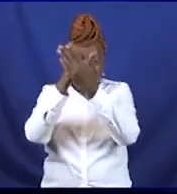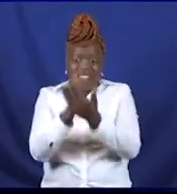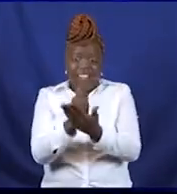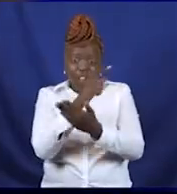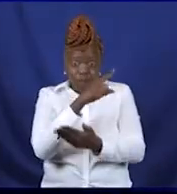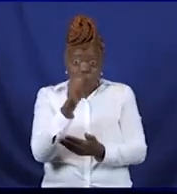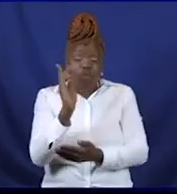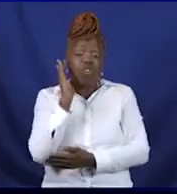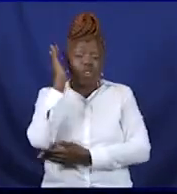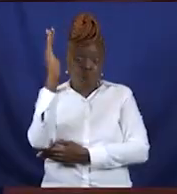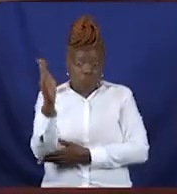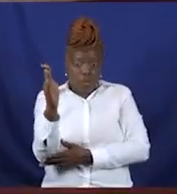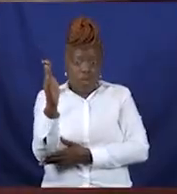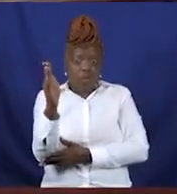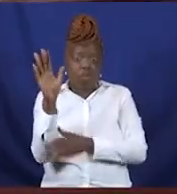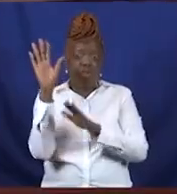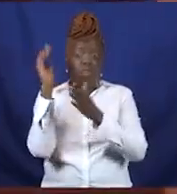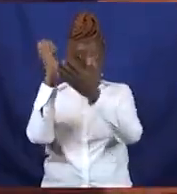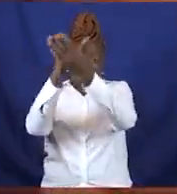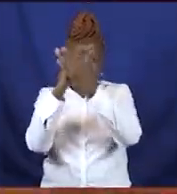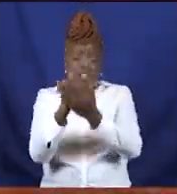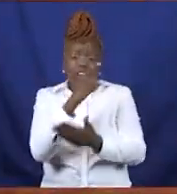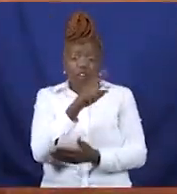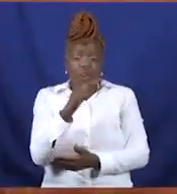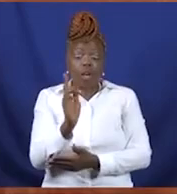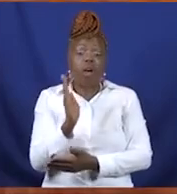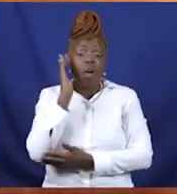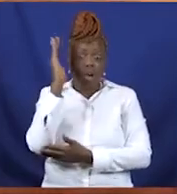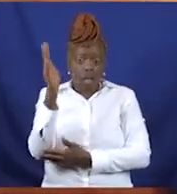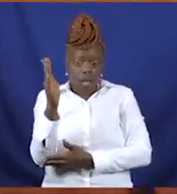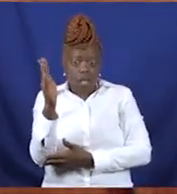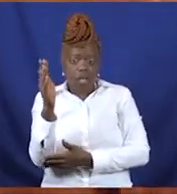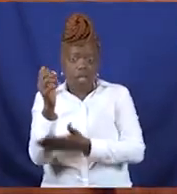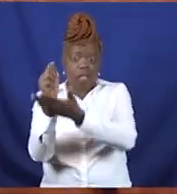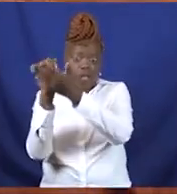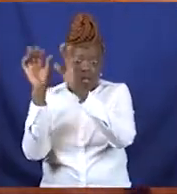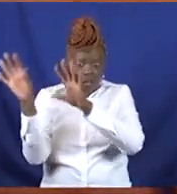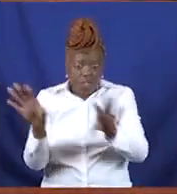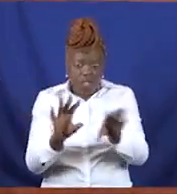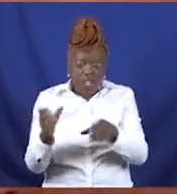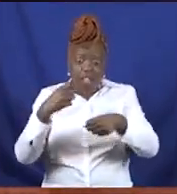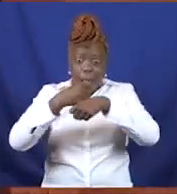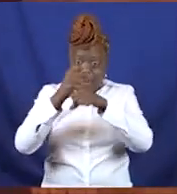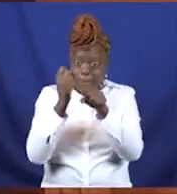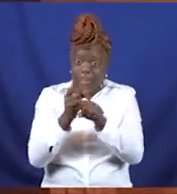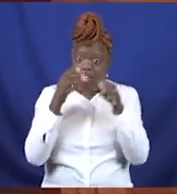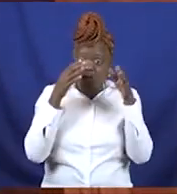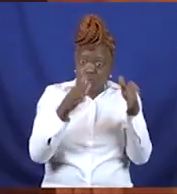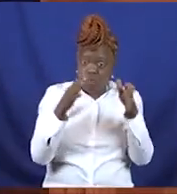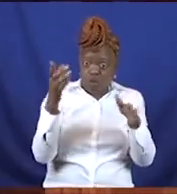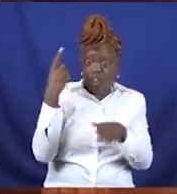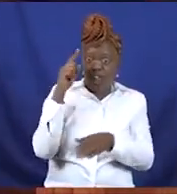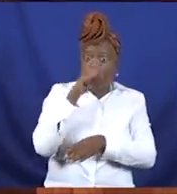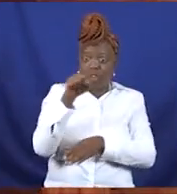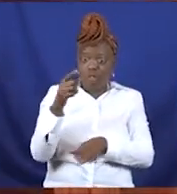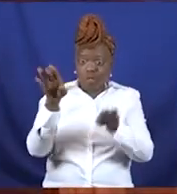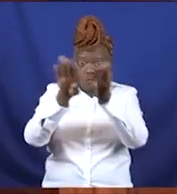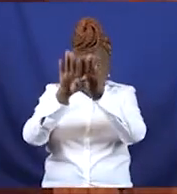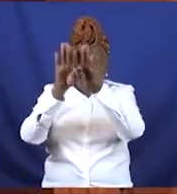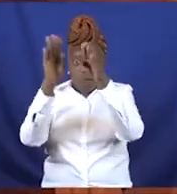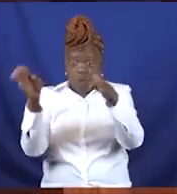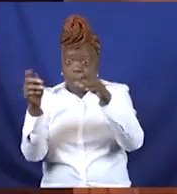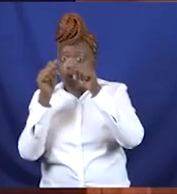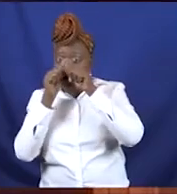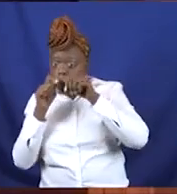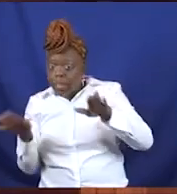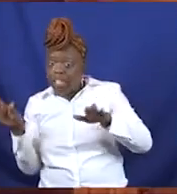you. Won't he do it? I said, won't he do it? Won't he make a way for you? Won't he